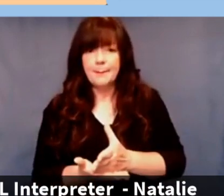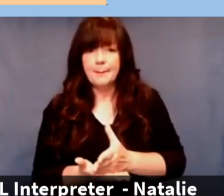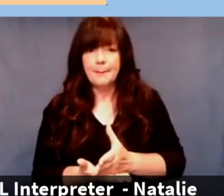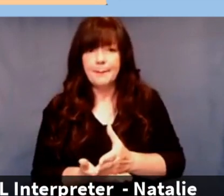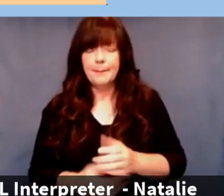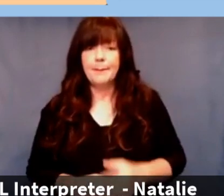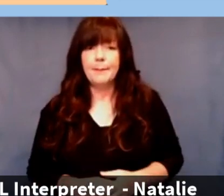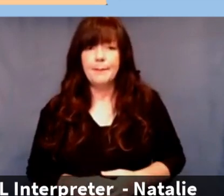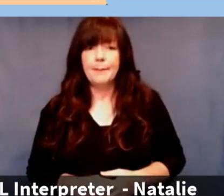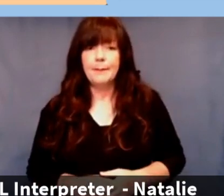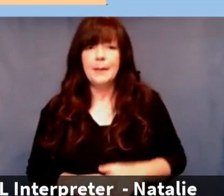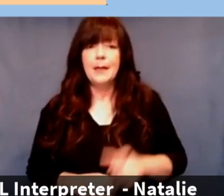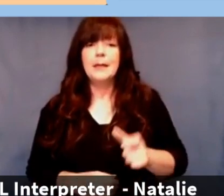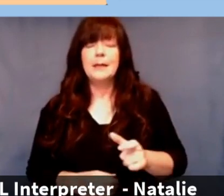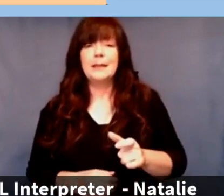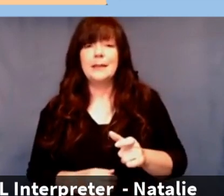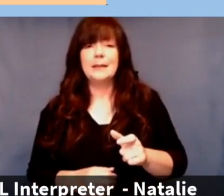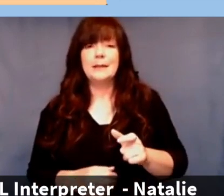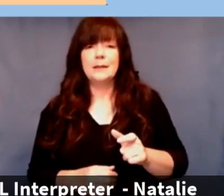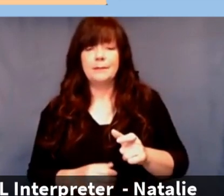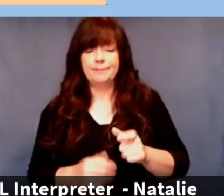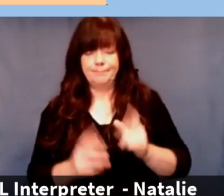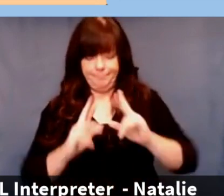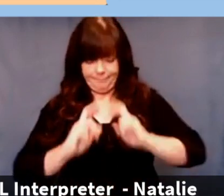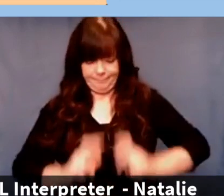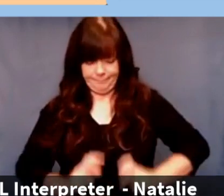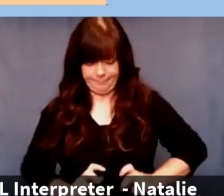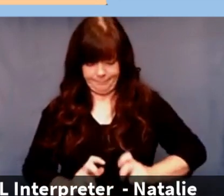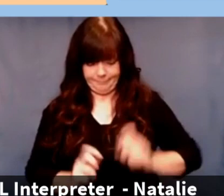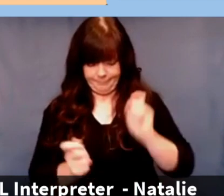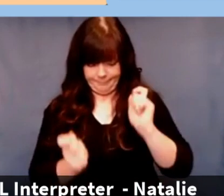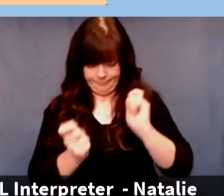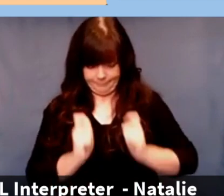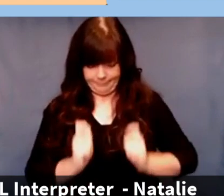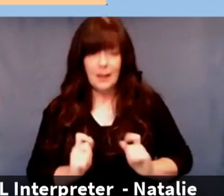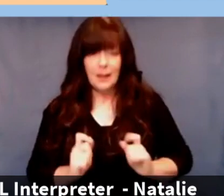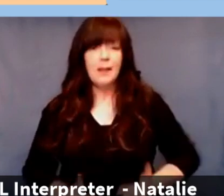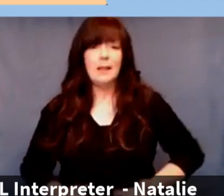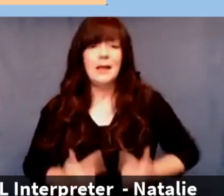like reevaluate your life. And I feel like there was a lot of reevaluating on that rock.